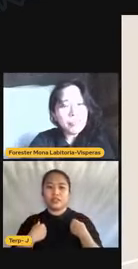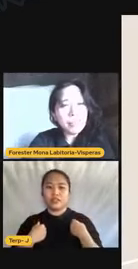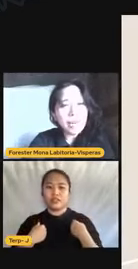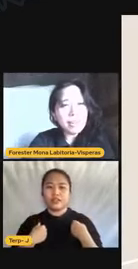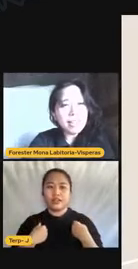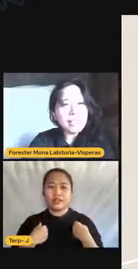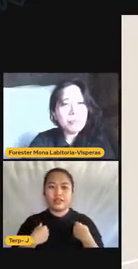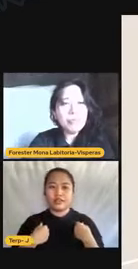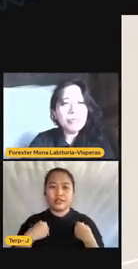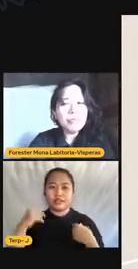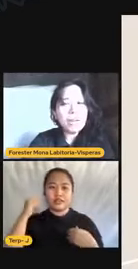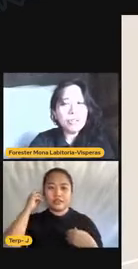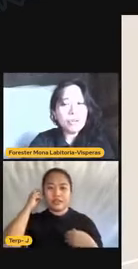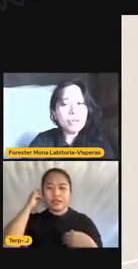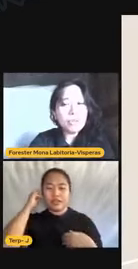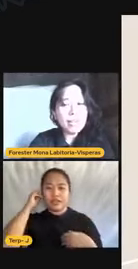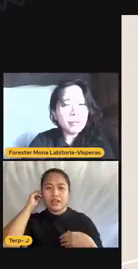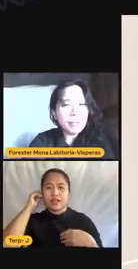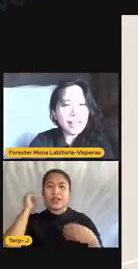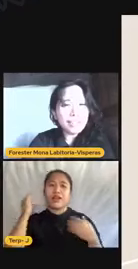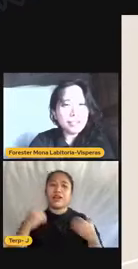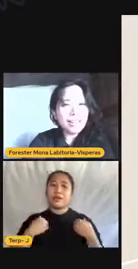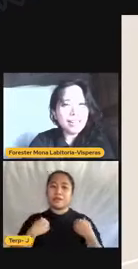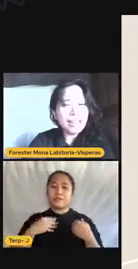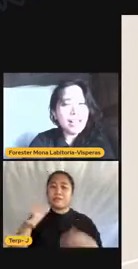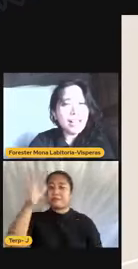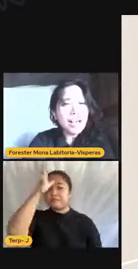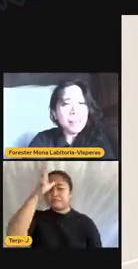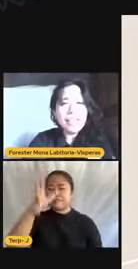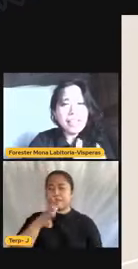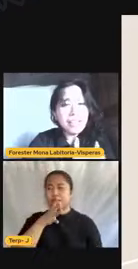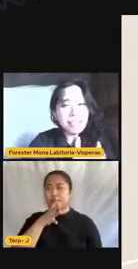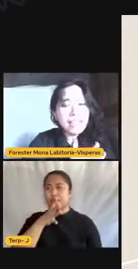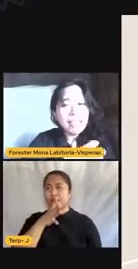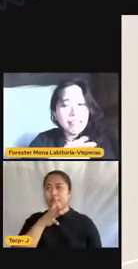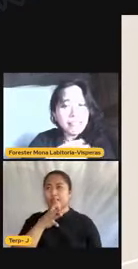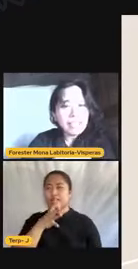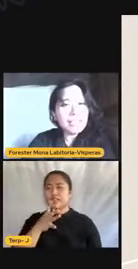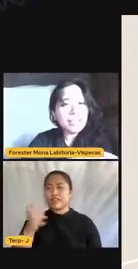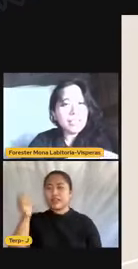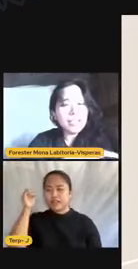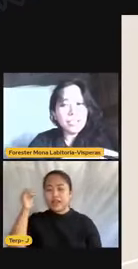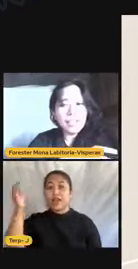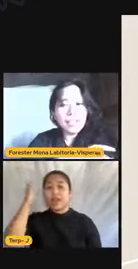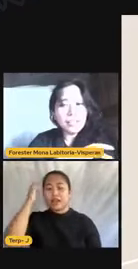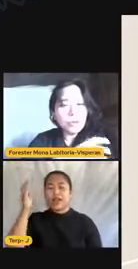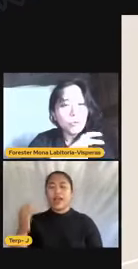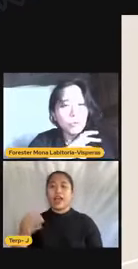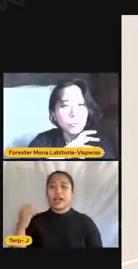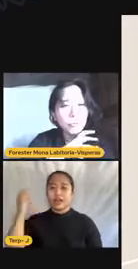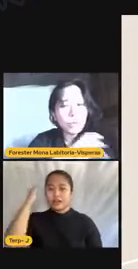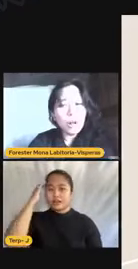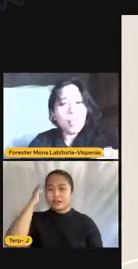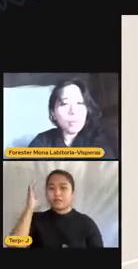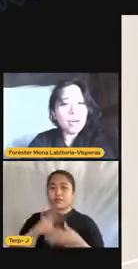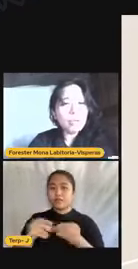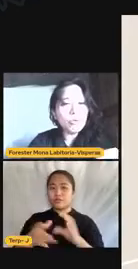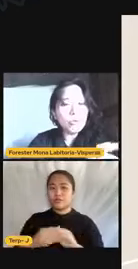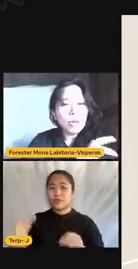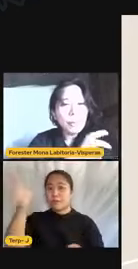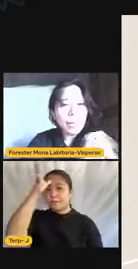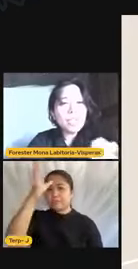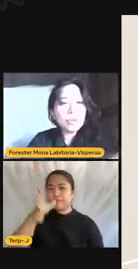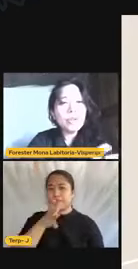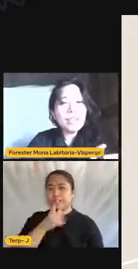this parents, sabi ng mga doctors, wala nang pag-asa yung anak nila. But they really researched and, you know, put all the work